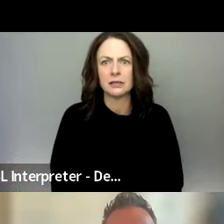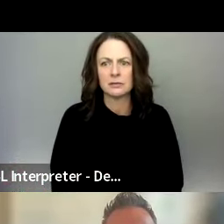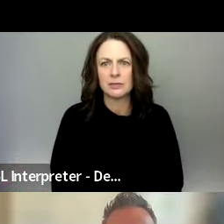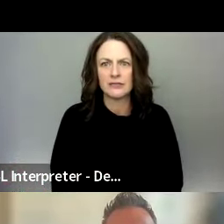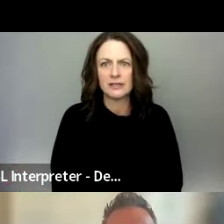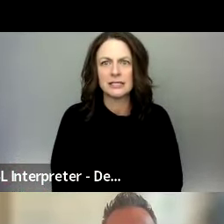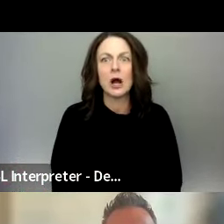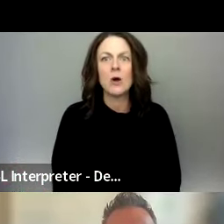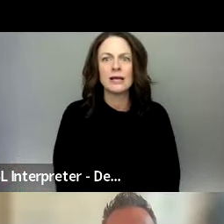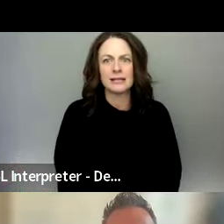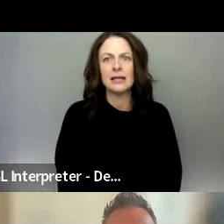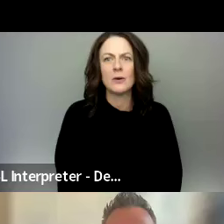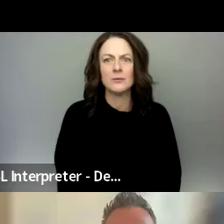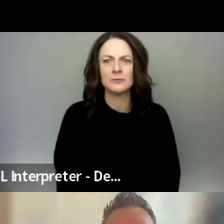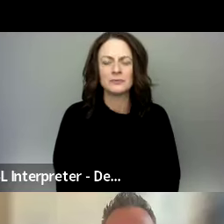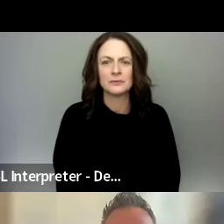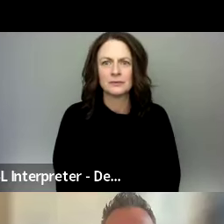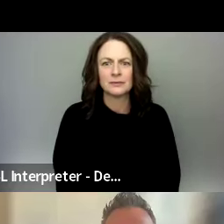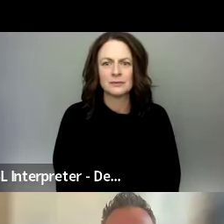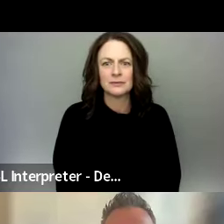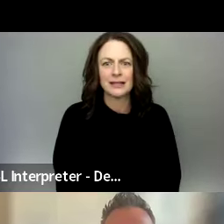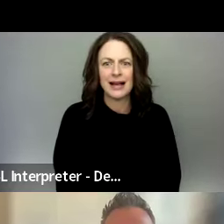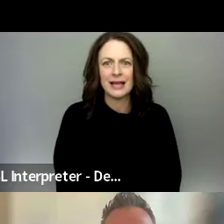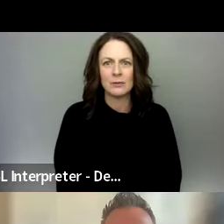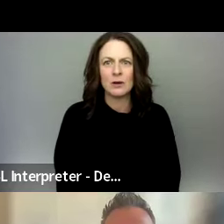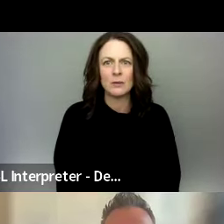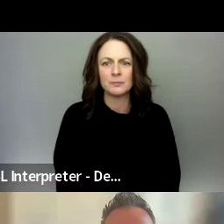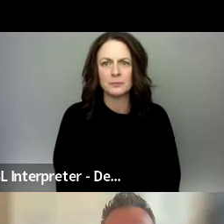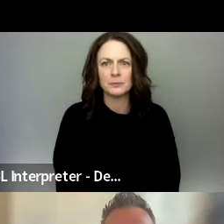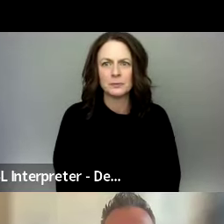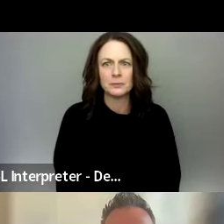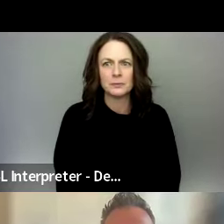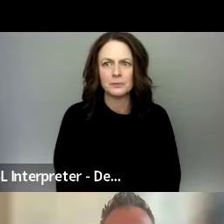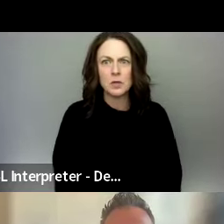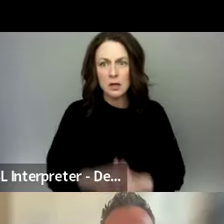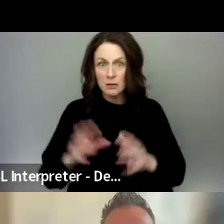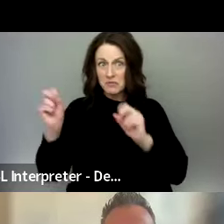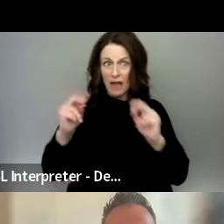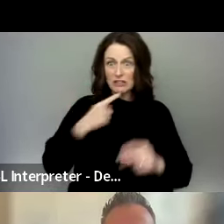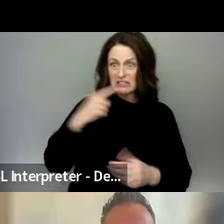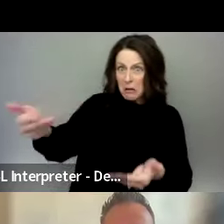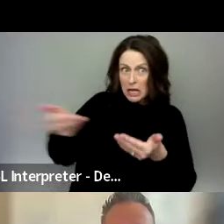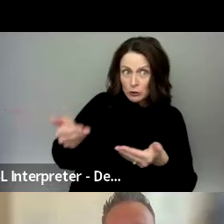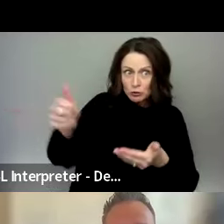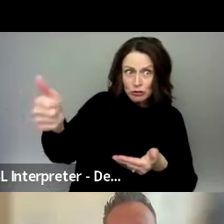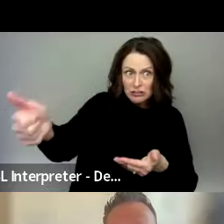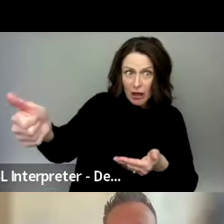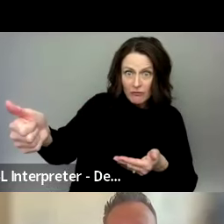Yeah, let me see if I see it. Oh, yes. Hello. Hi. Welcome. Would you like to introduce yourself?